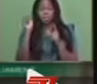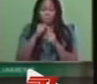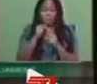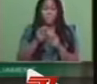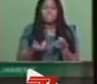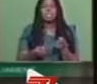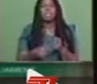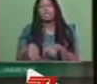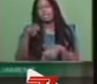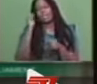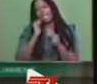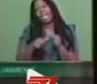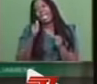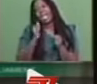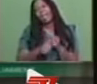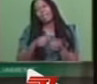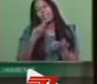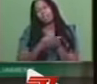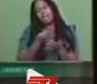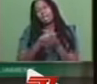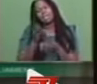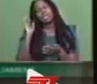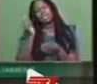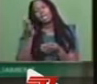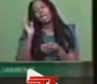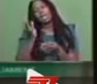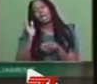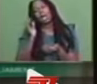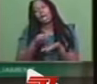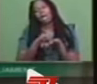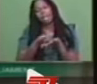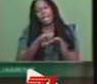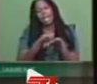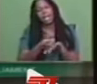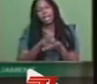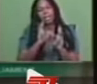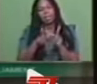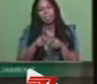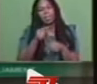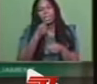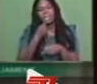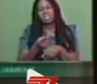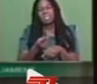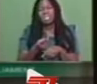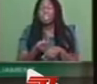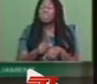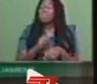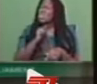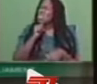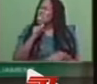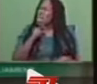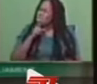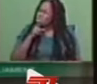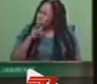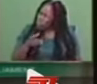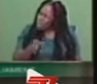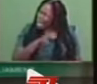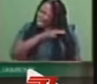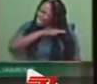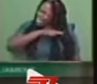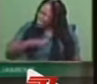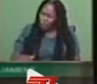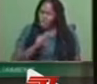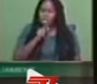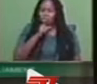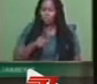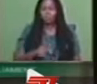this. Every debate comes with things that are totally untrue. They said we were running on